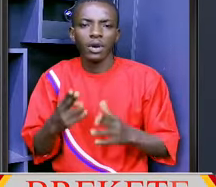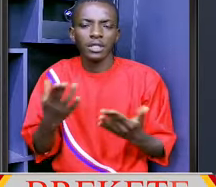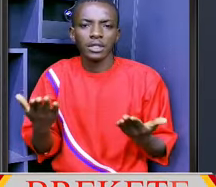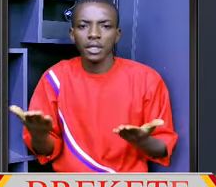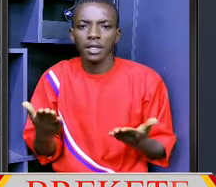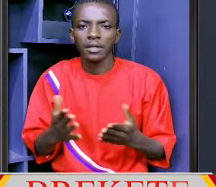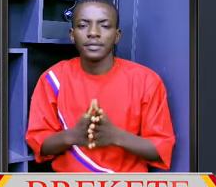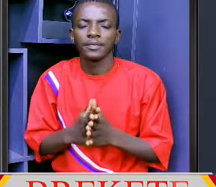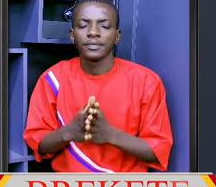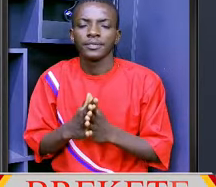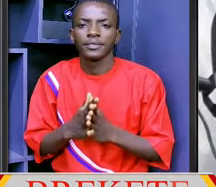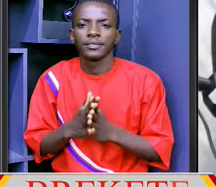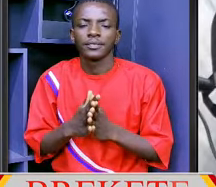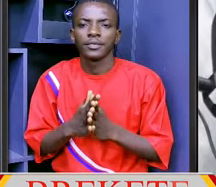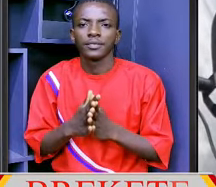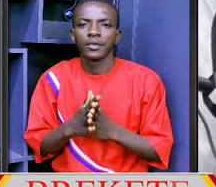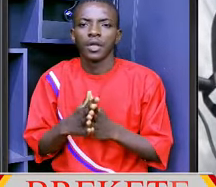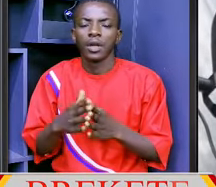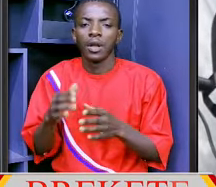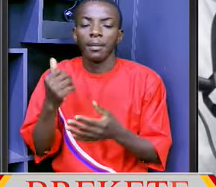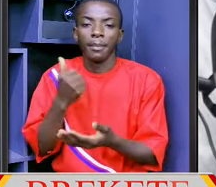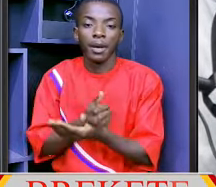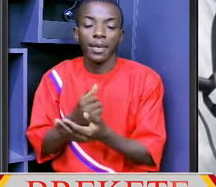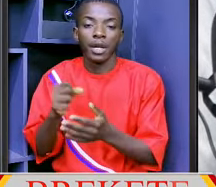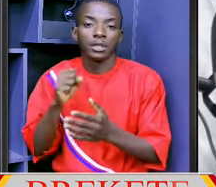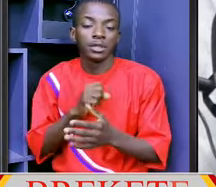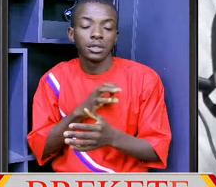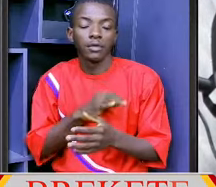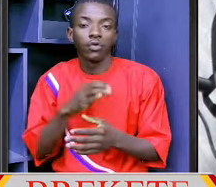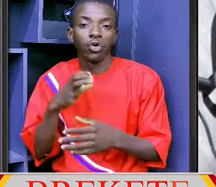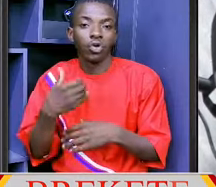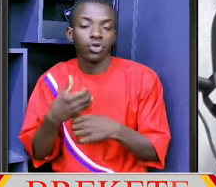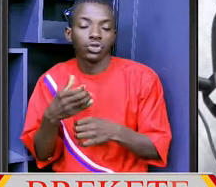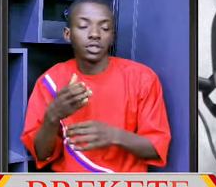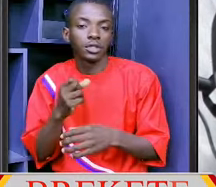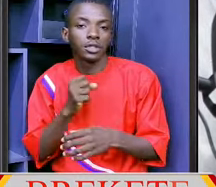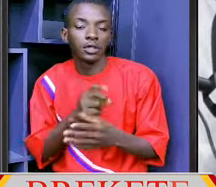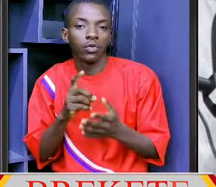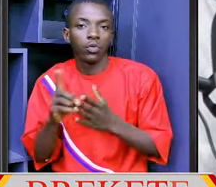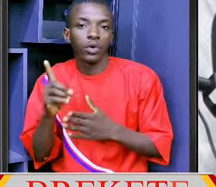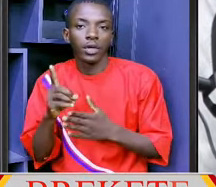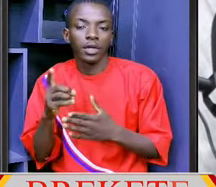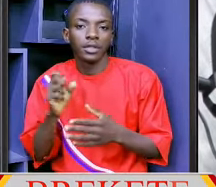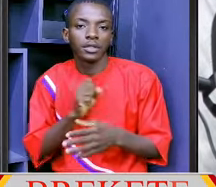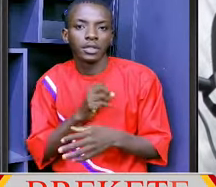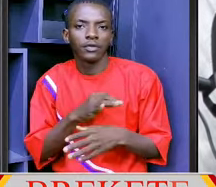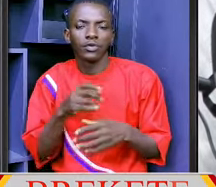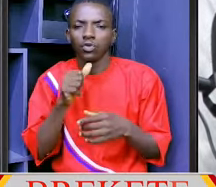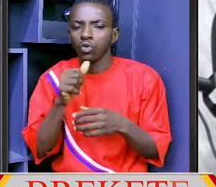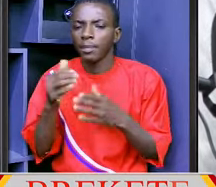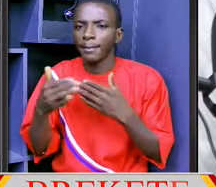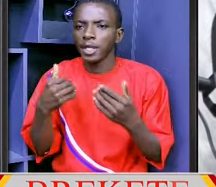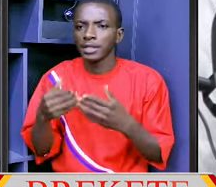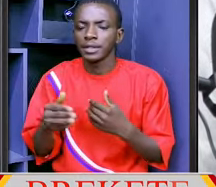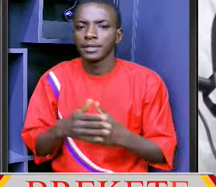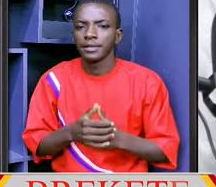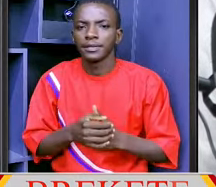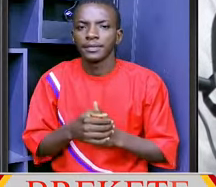here. Whether permanent staff, contract staff, weekly staff, it doesn't really matter.